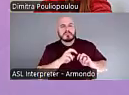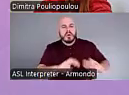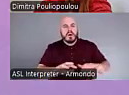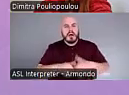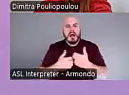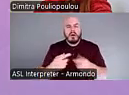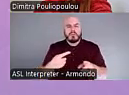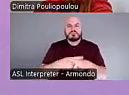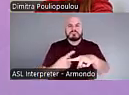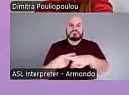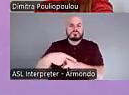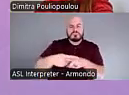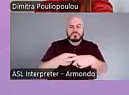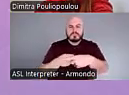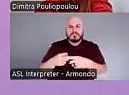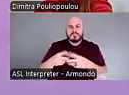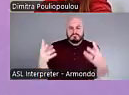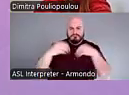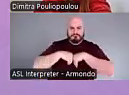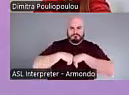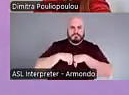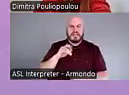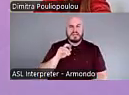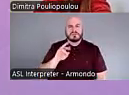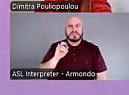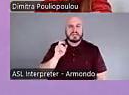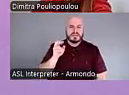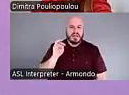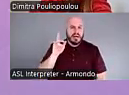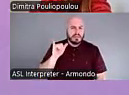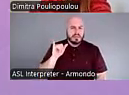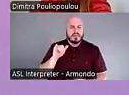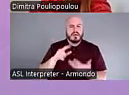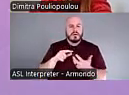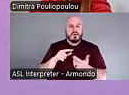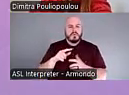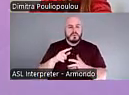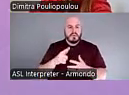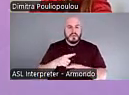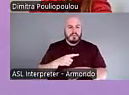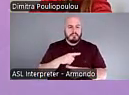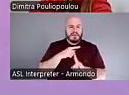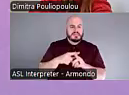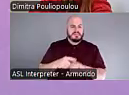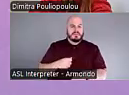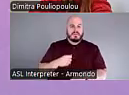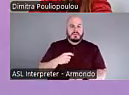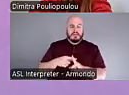shapes both the symptom experience and access to self-management strategies.